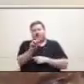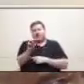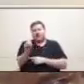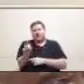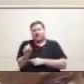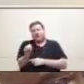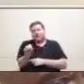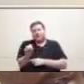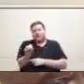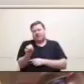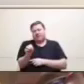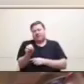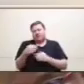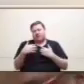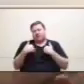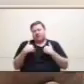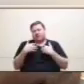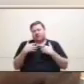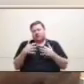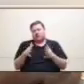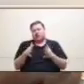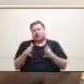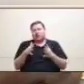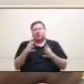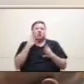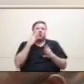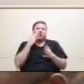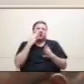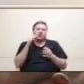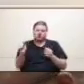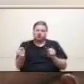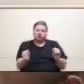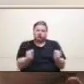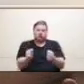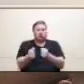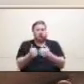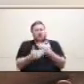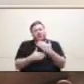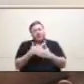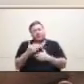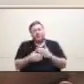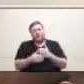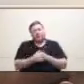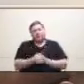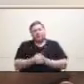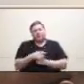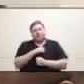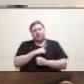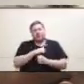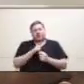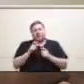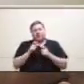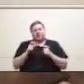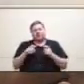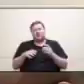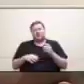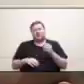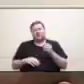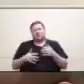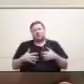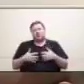when are we starting with the recruitment process? Because the major challenge in Trying